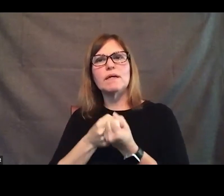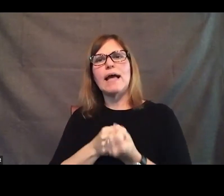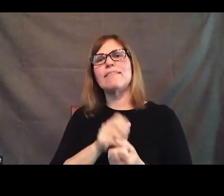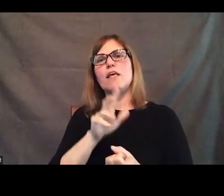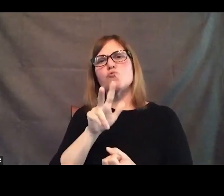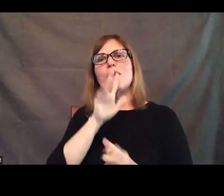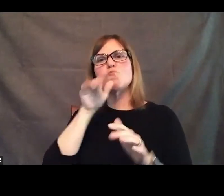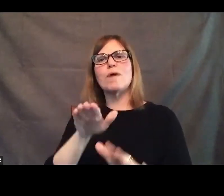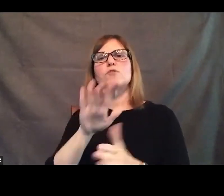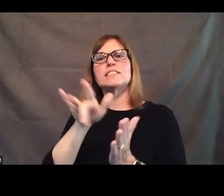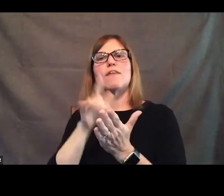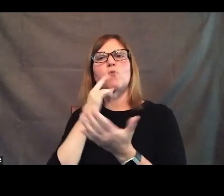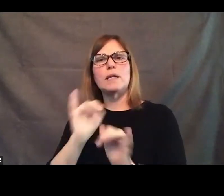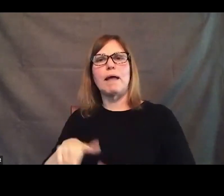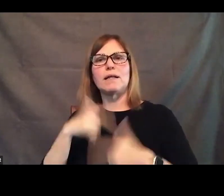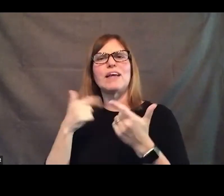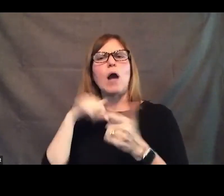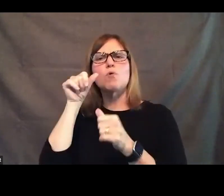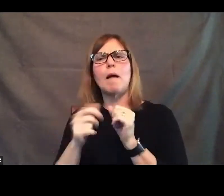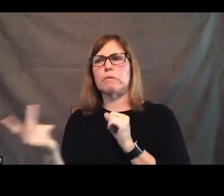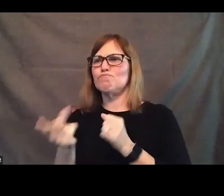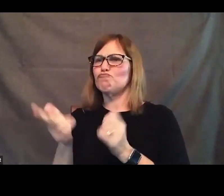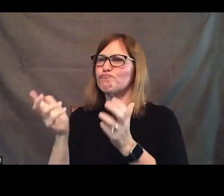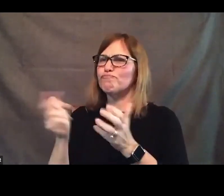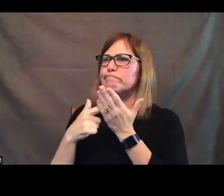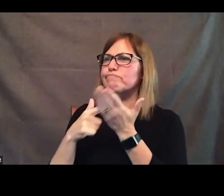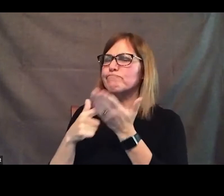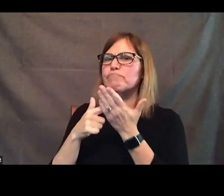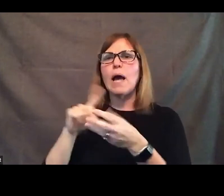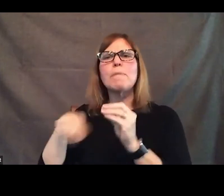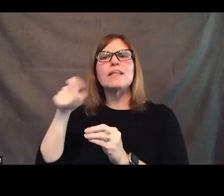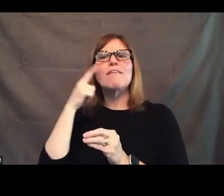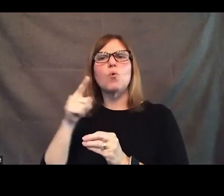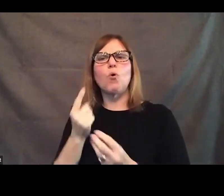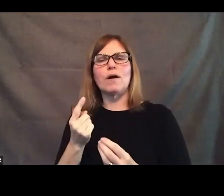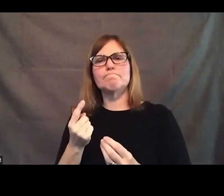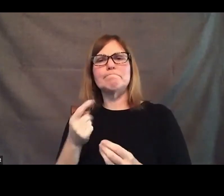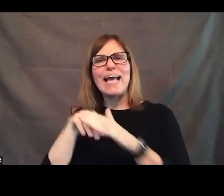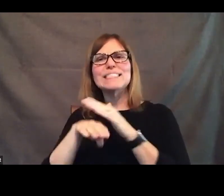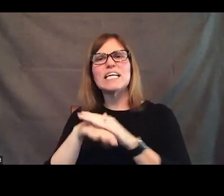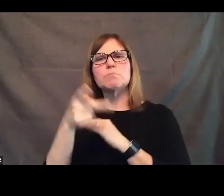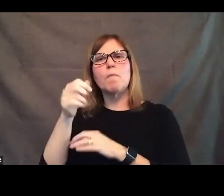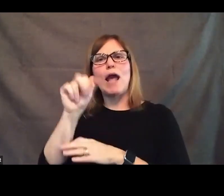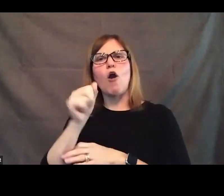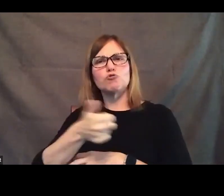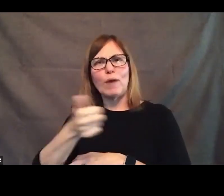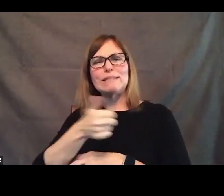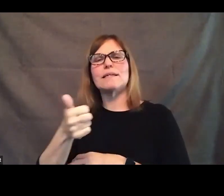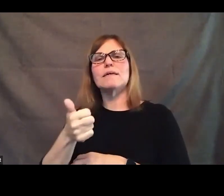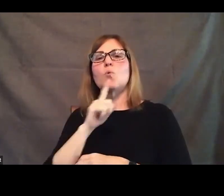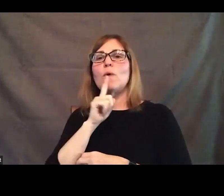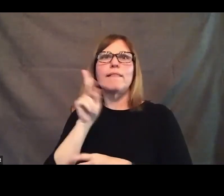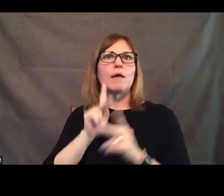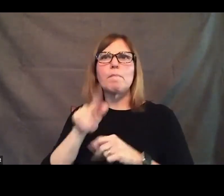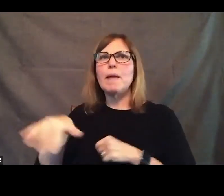Living. I recall a conversation with Paul about the need for accessible paratransit. There were those in the disability community that just believed